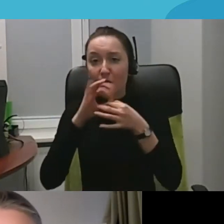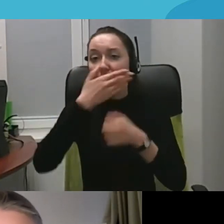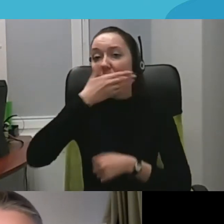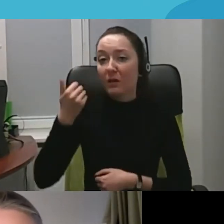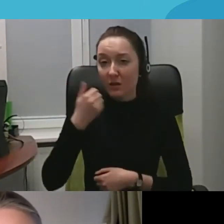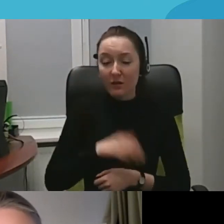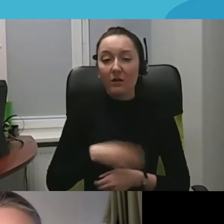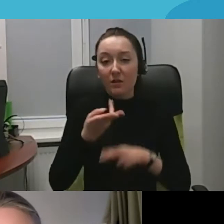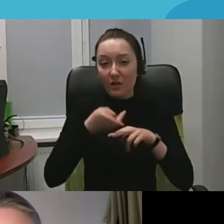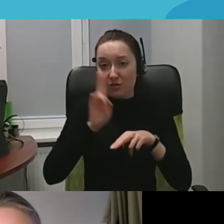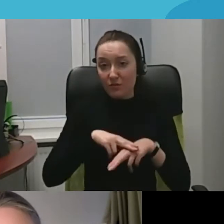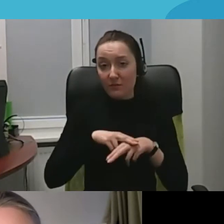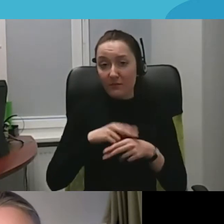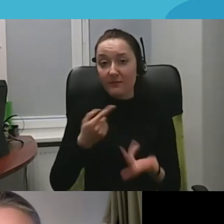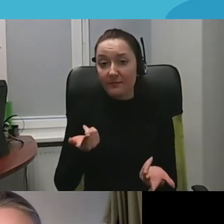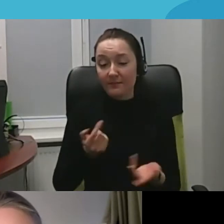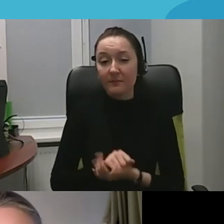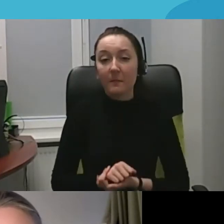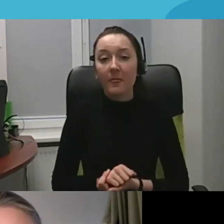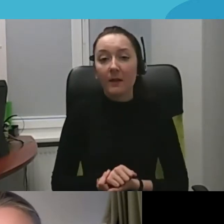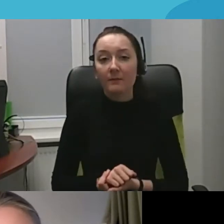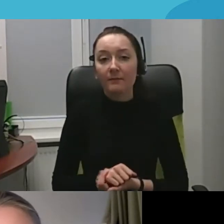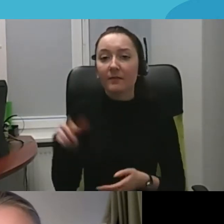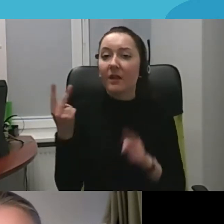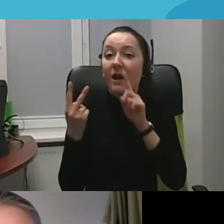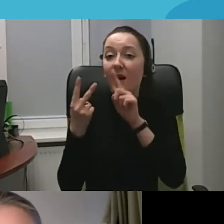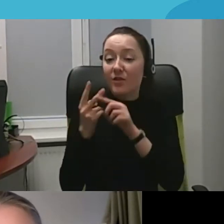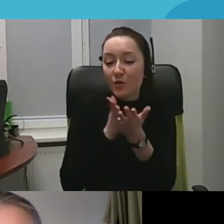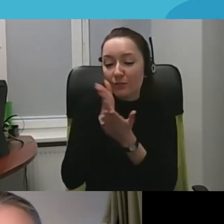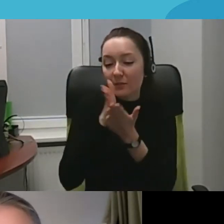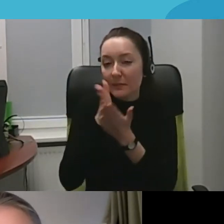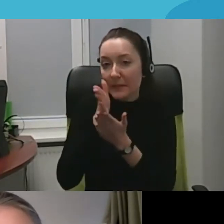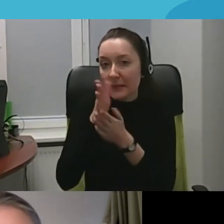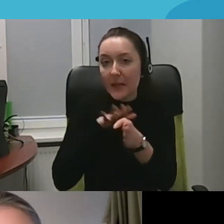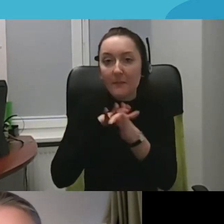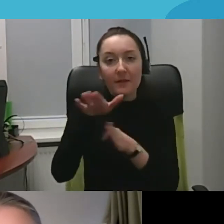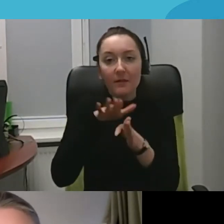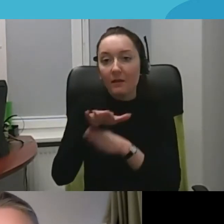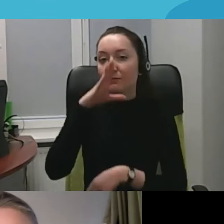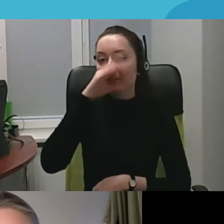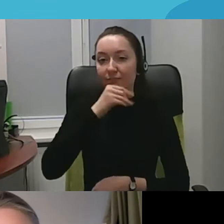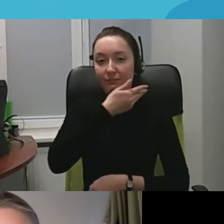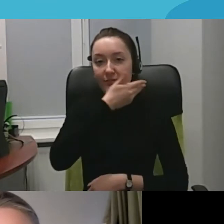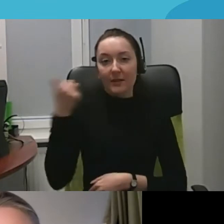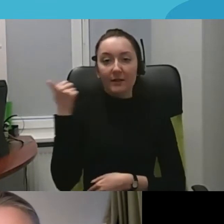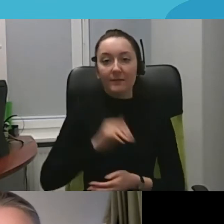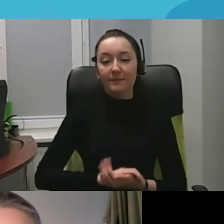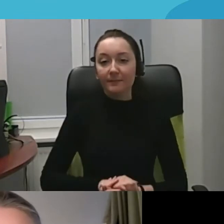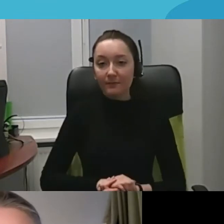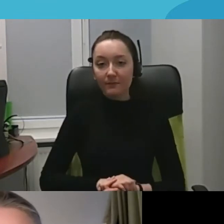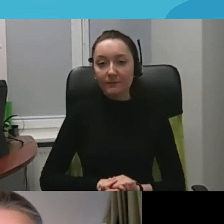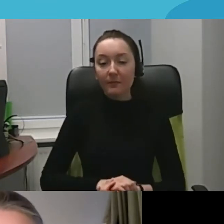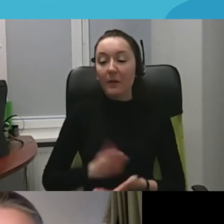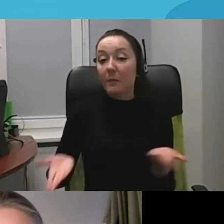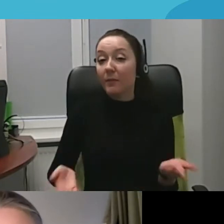second mission that mandate holders are tasked with implementing, that is, to assist the government in